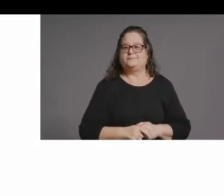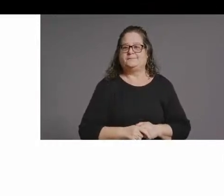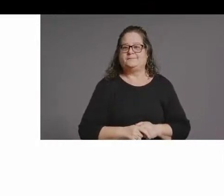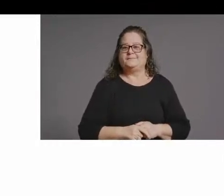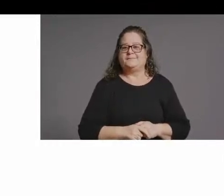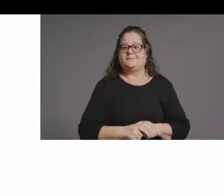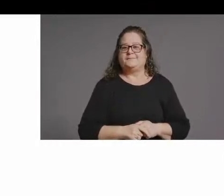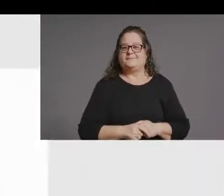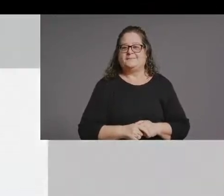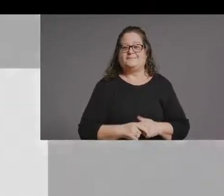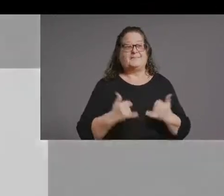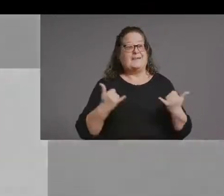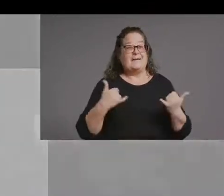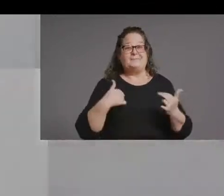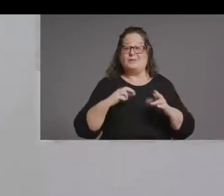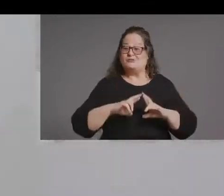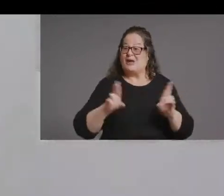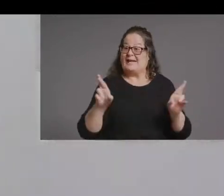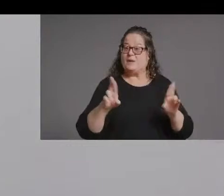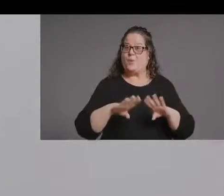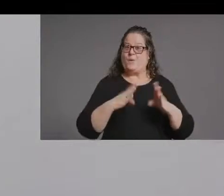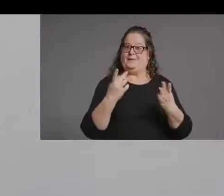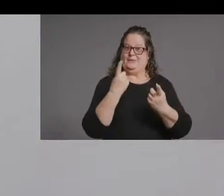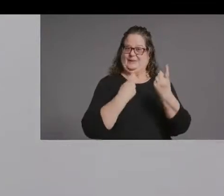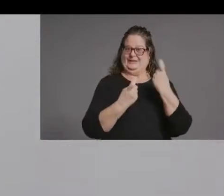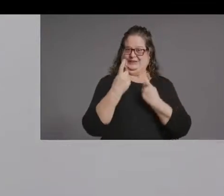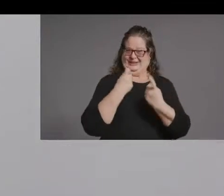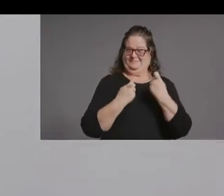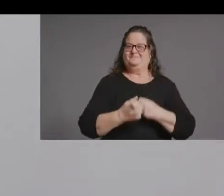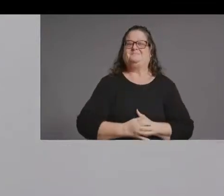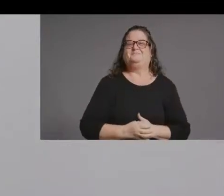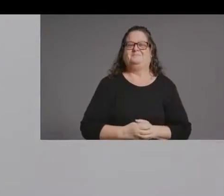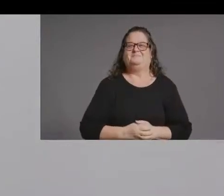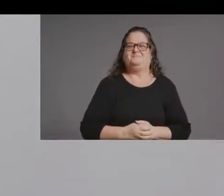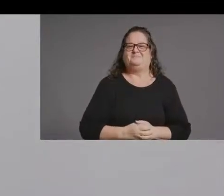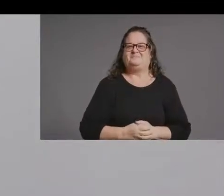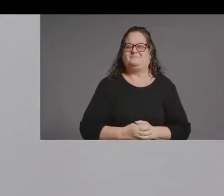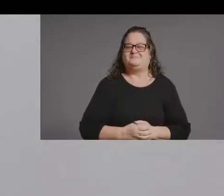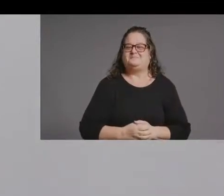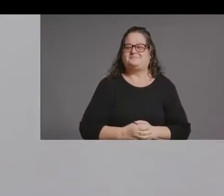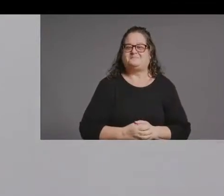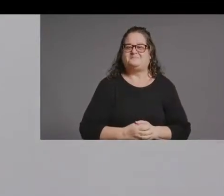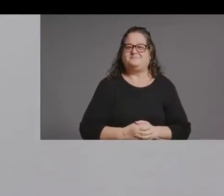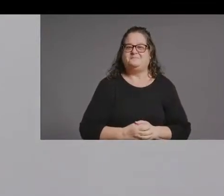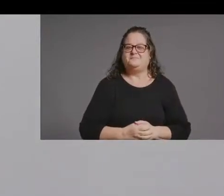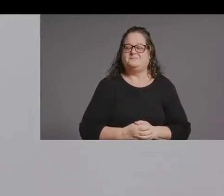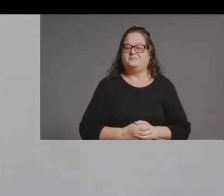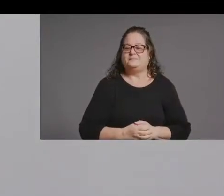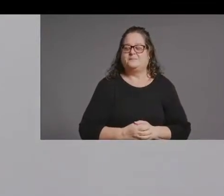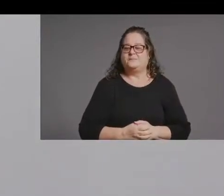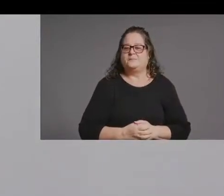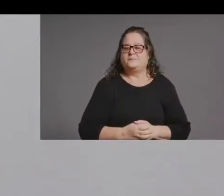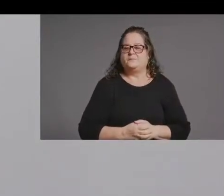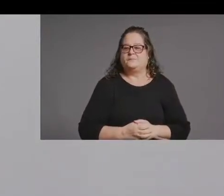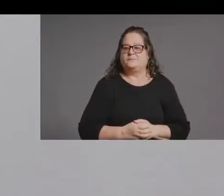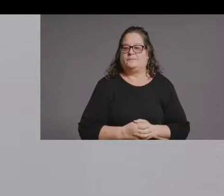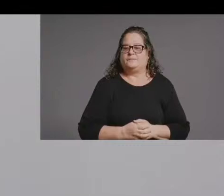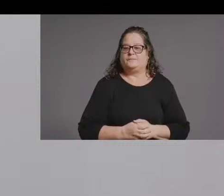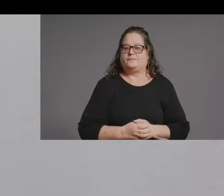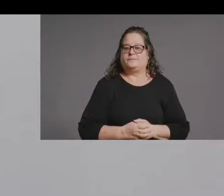happy to take any questions. Hey, Dr. Chris, first up is Cameron Pollan. Hi,